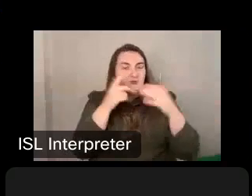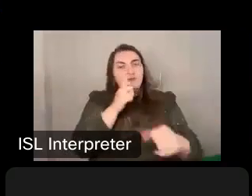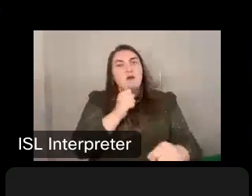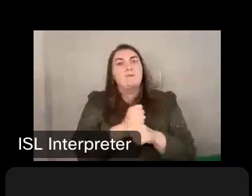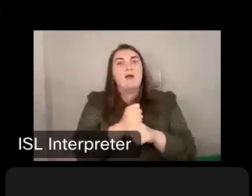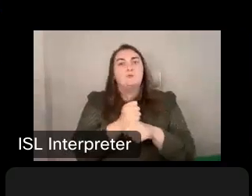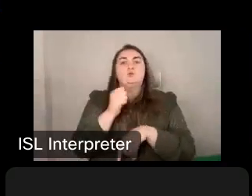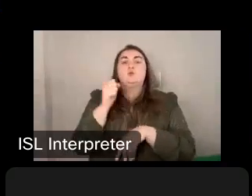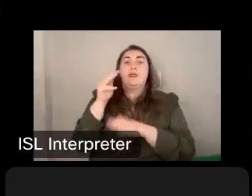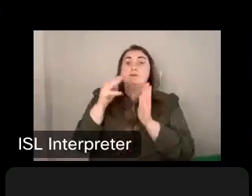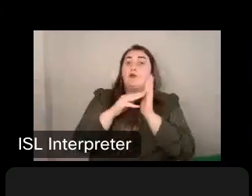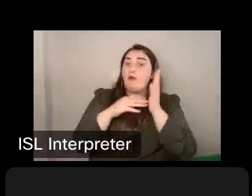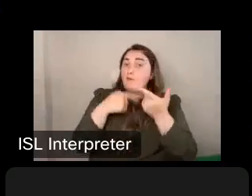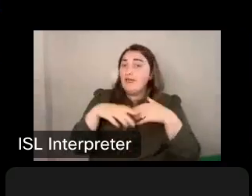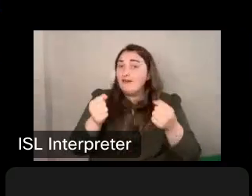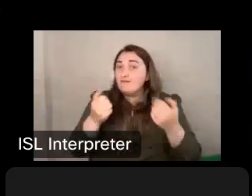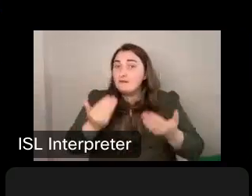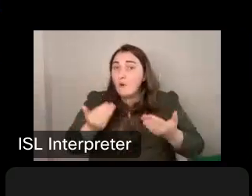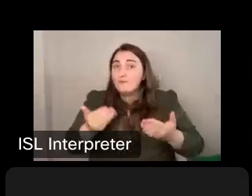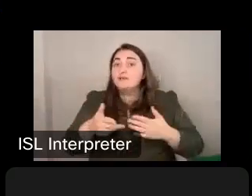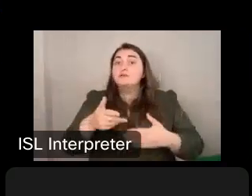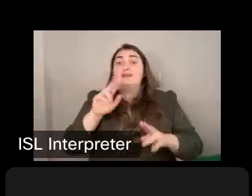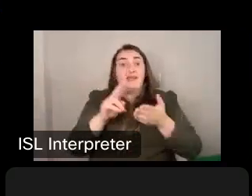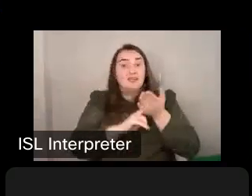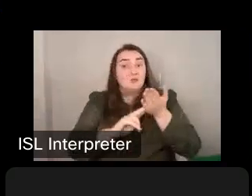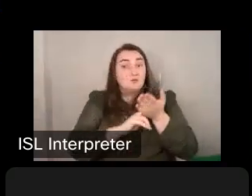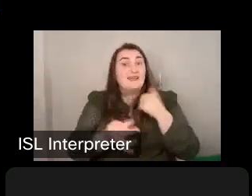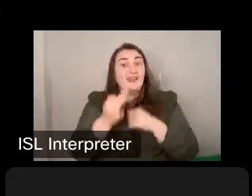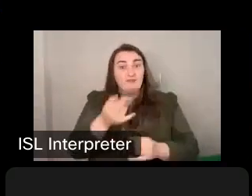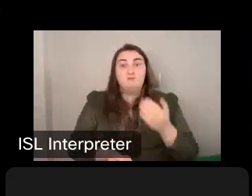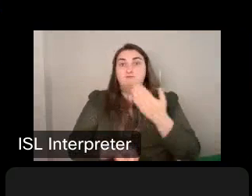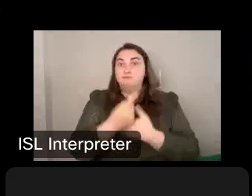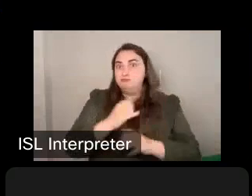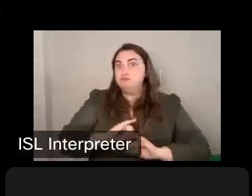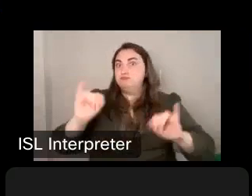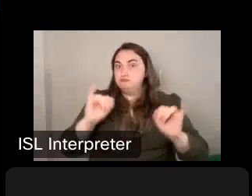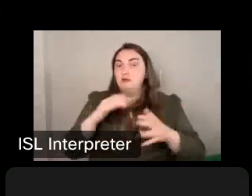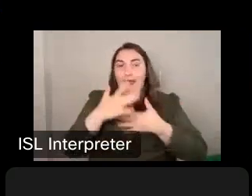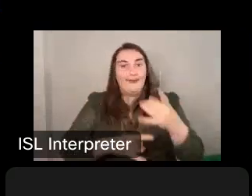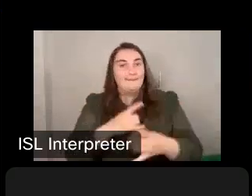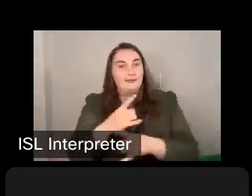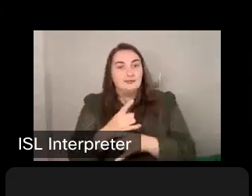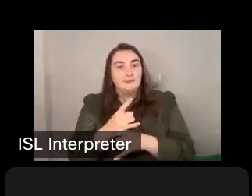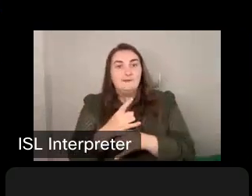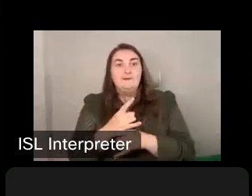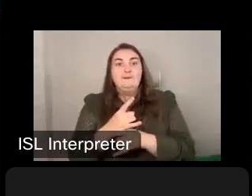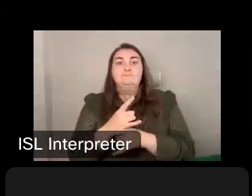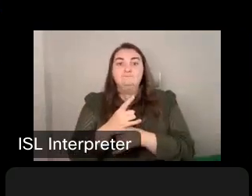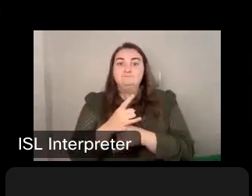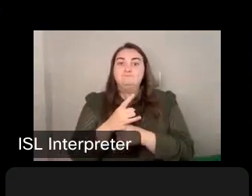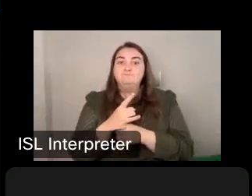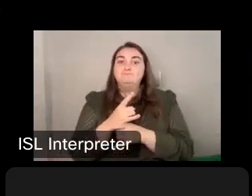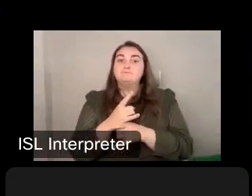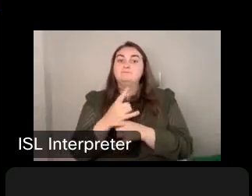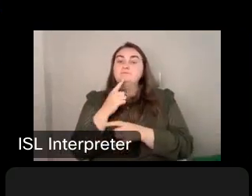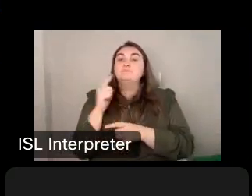program that we do encourage you to tap into when incidents or serious incidents occur. But this